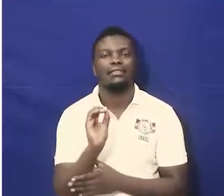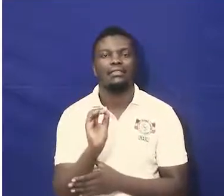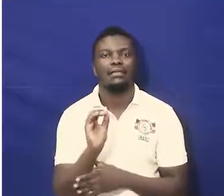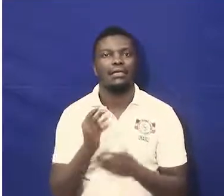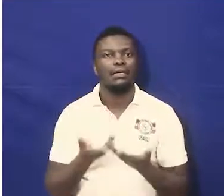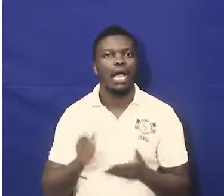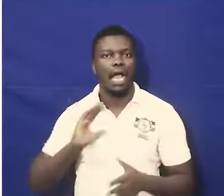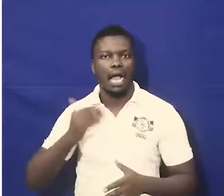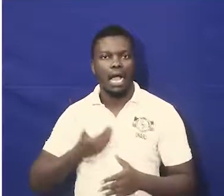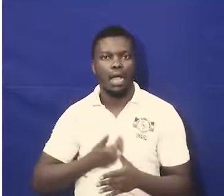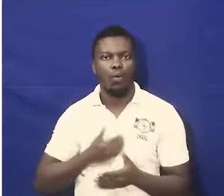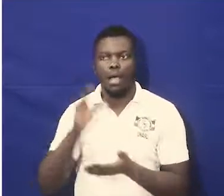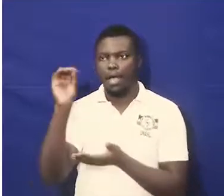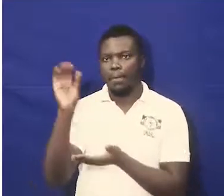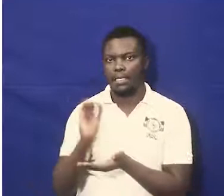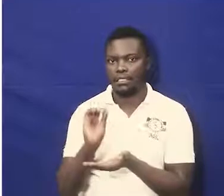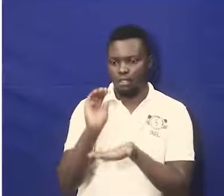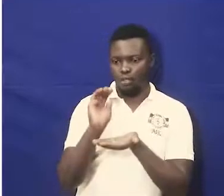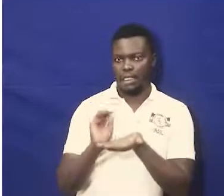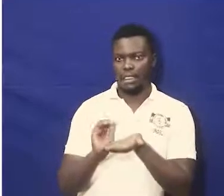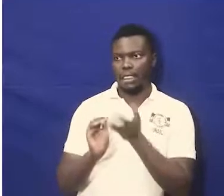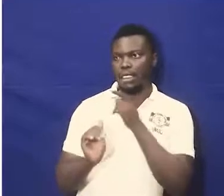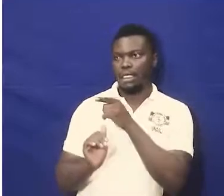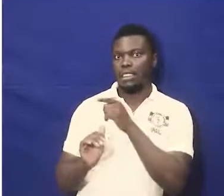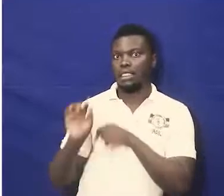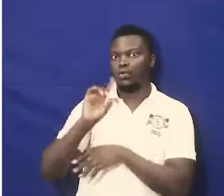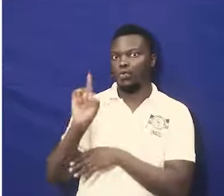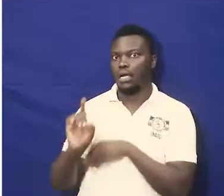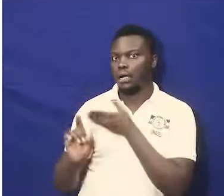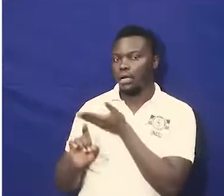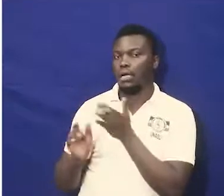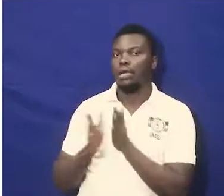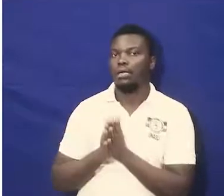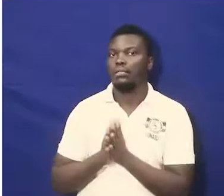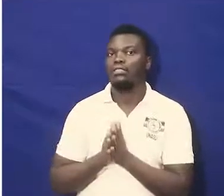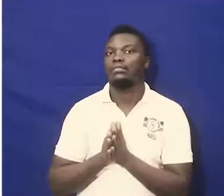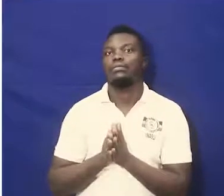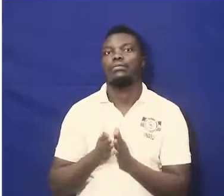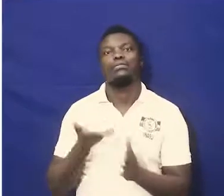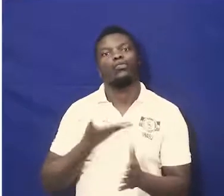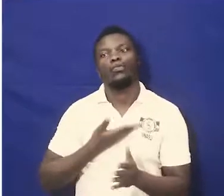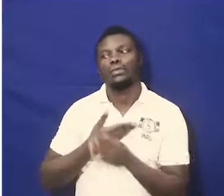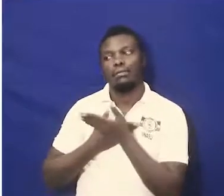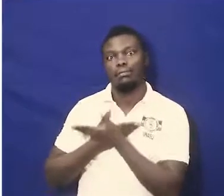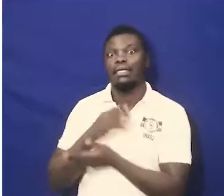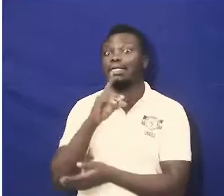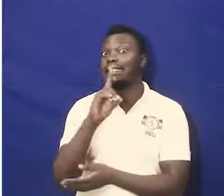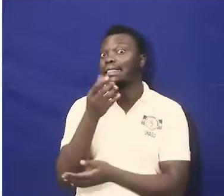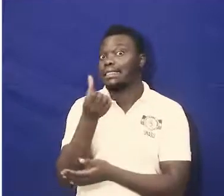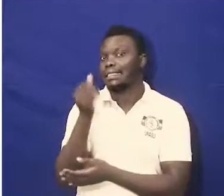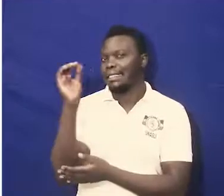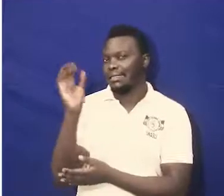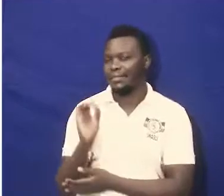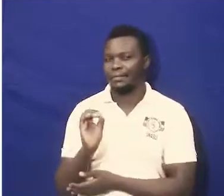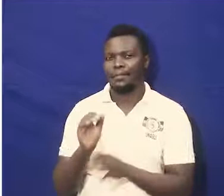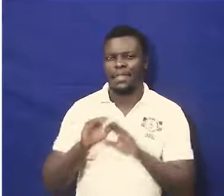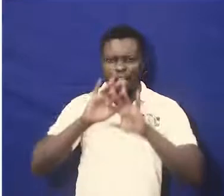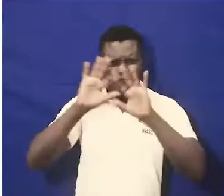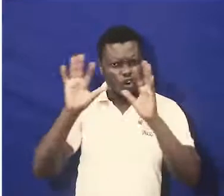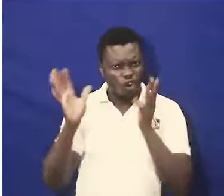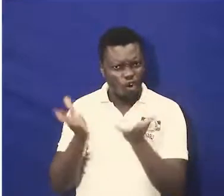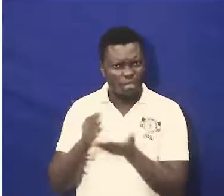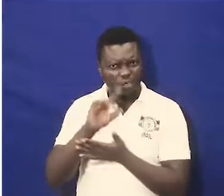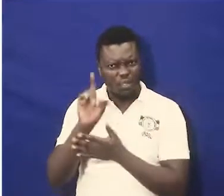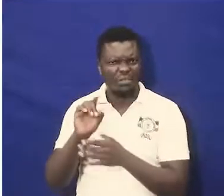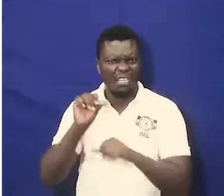So our percentage discount in this question is 16%. Now, all the questions